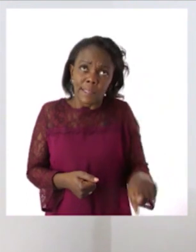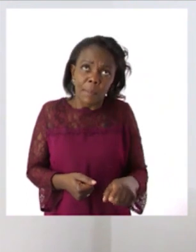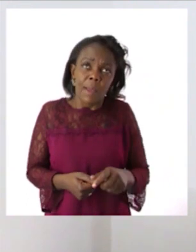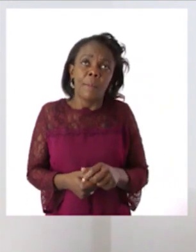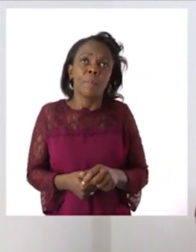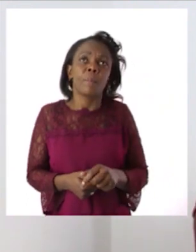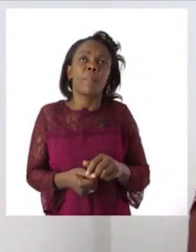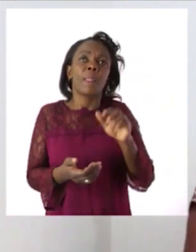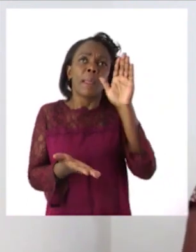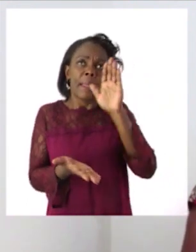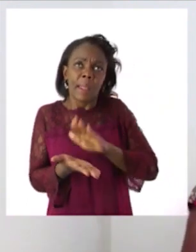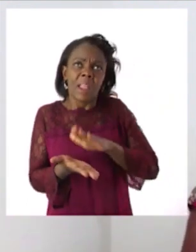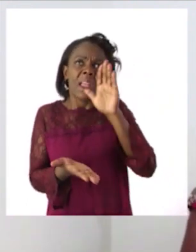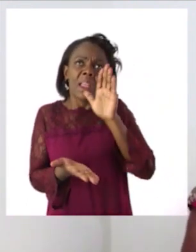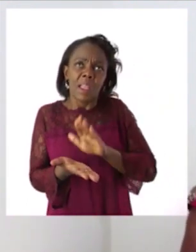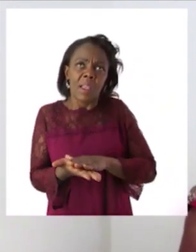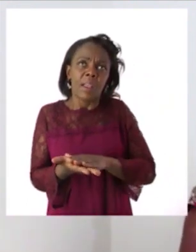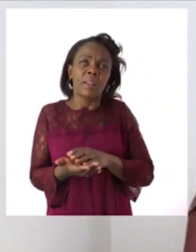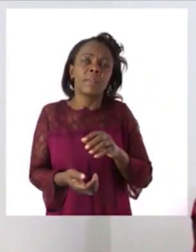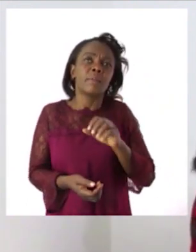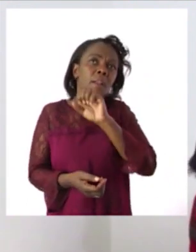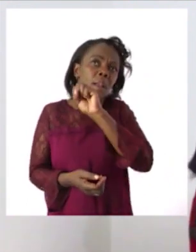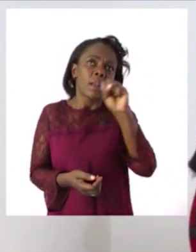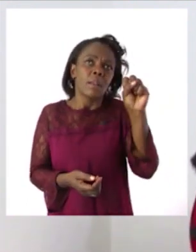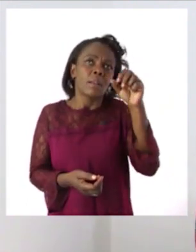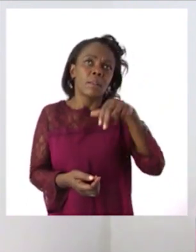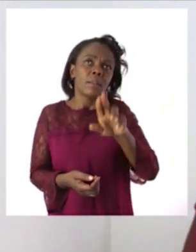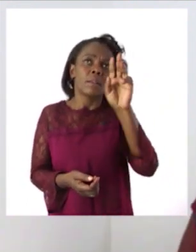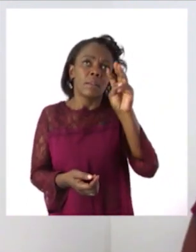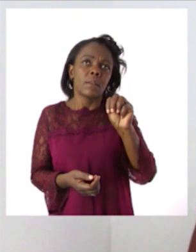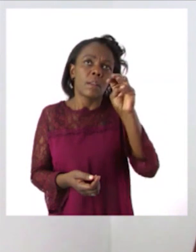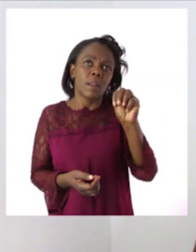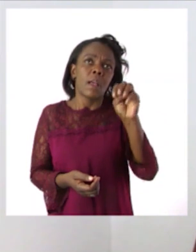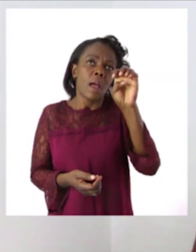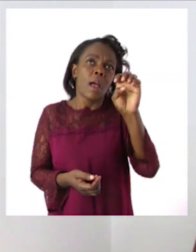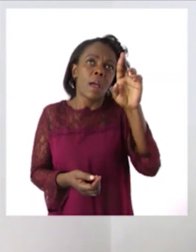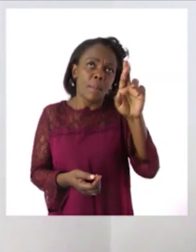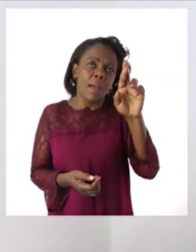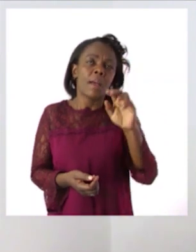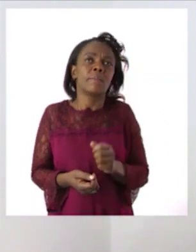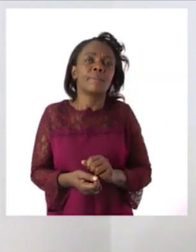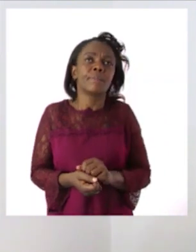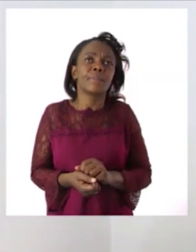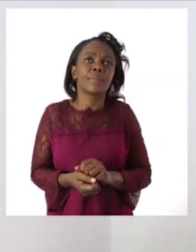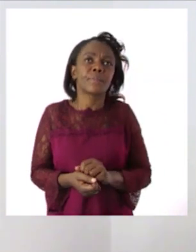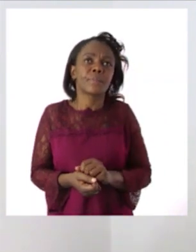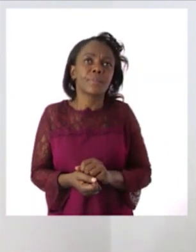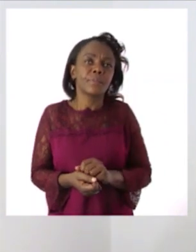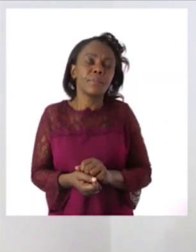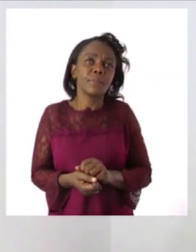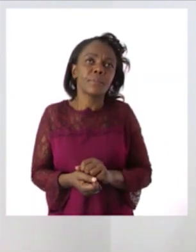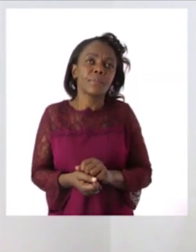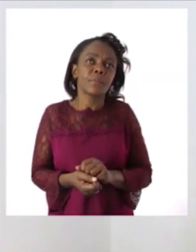Summer. If we clap summer, we clap it twice. Summer. Okay, so how many syllables there?